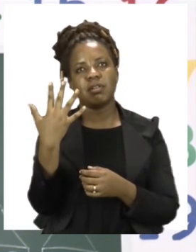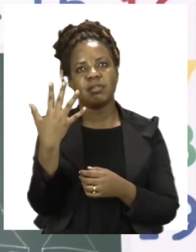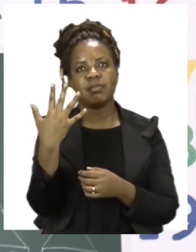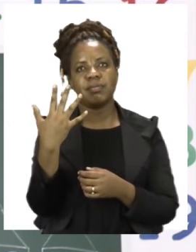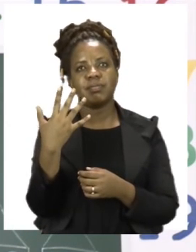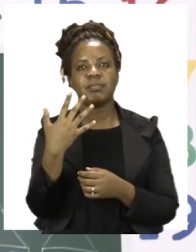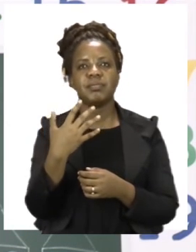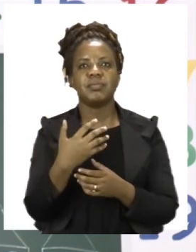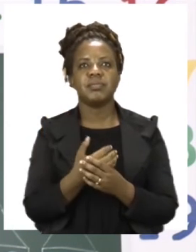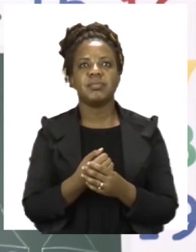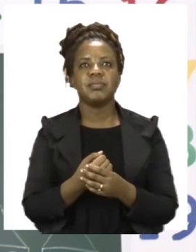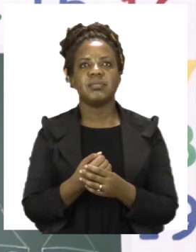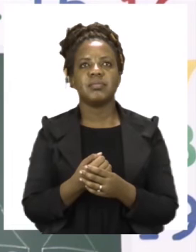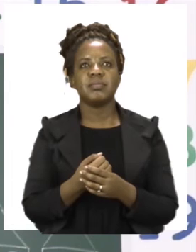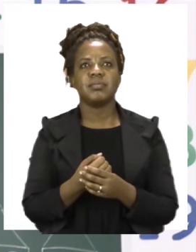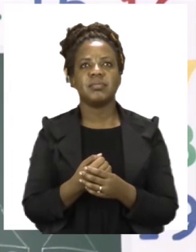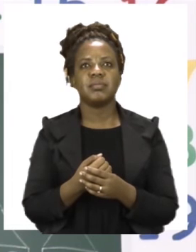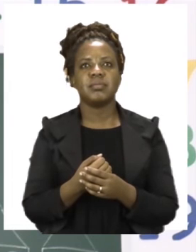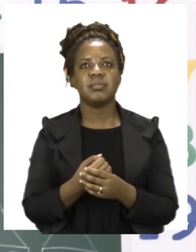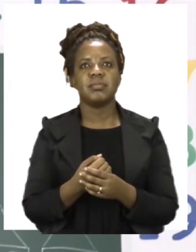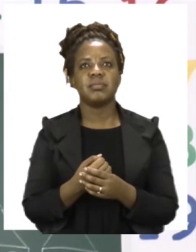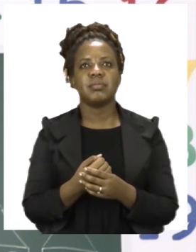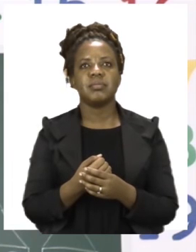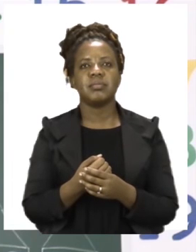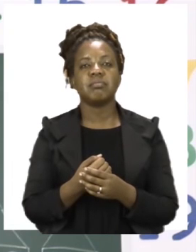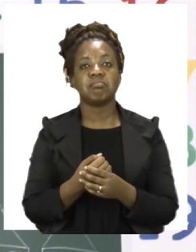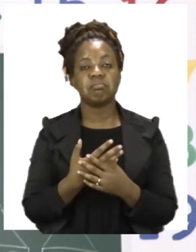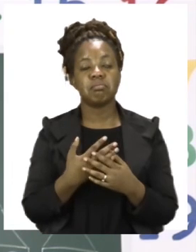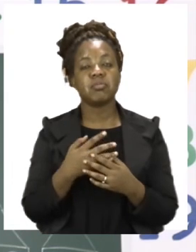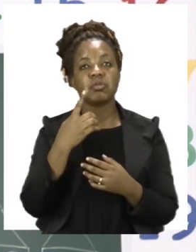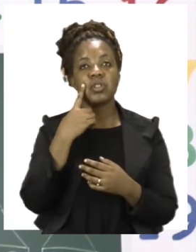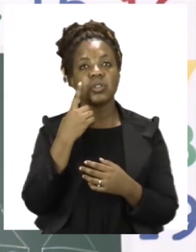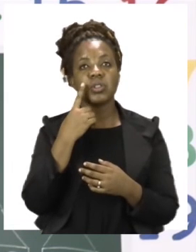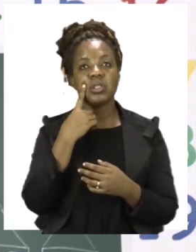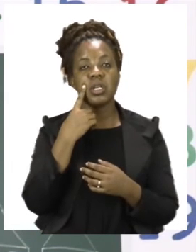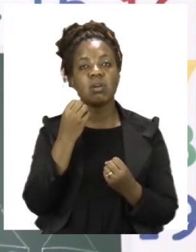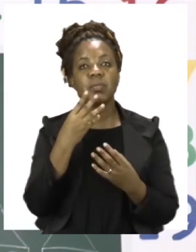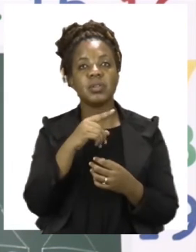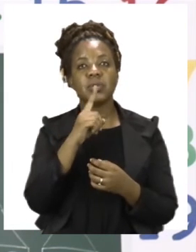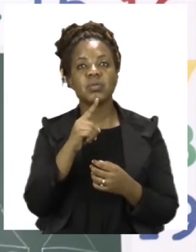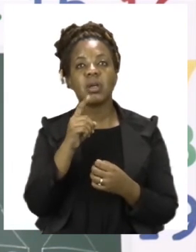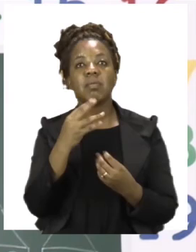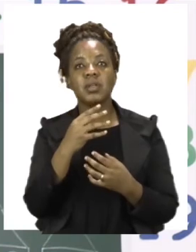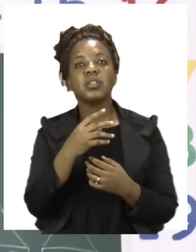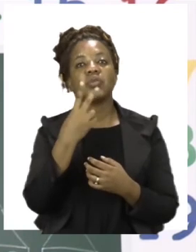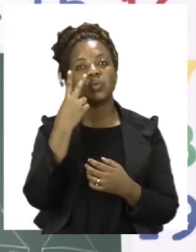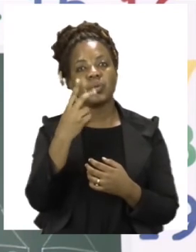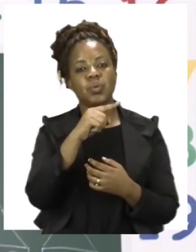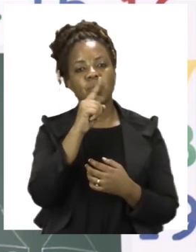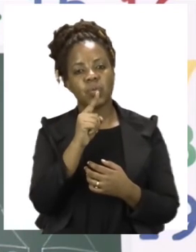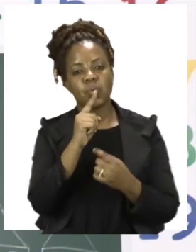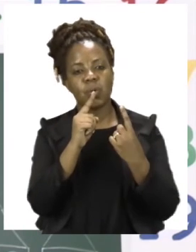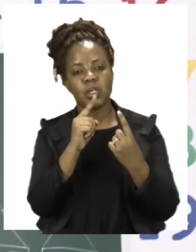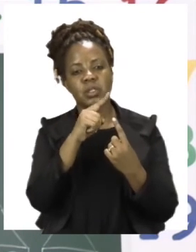65. Let's count our hops to make sure that we did the right thing. So we say 1 hop, 2